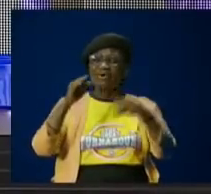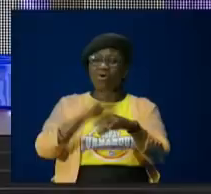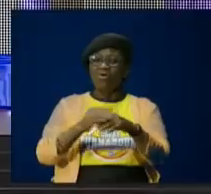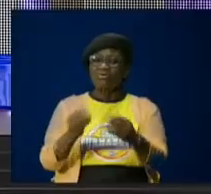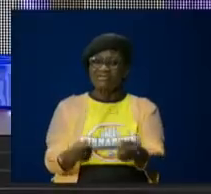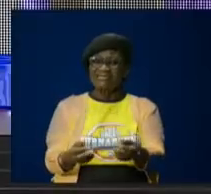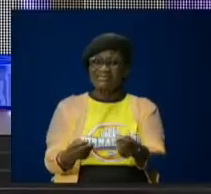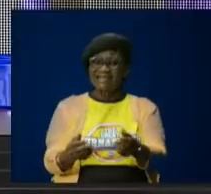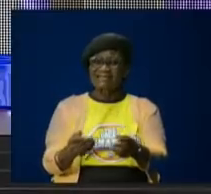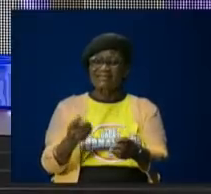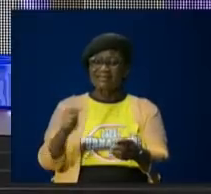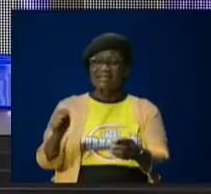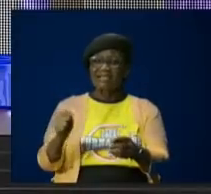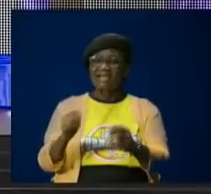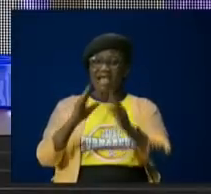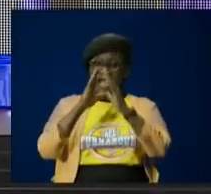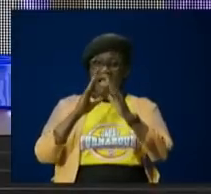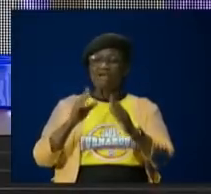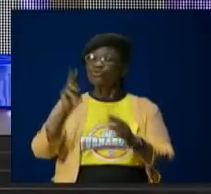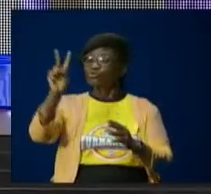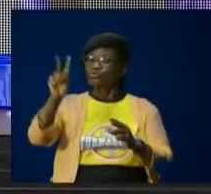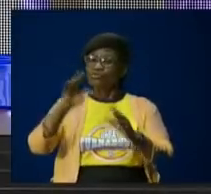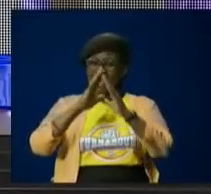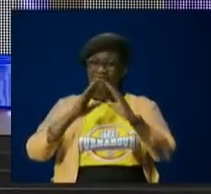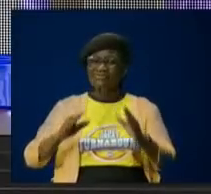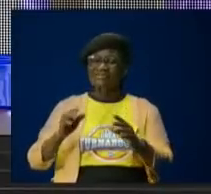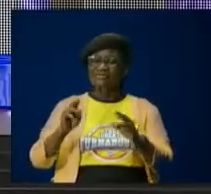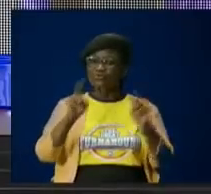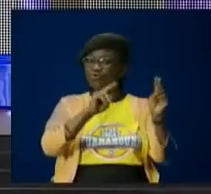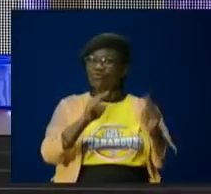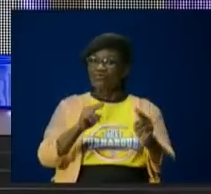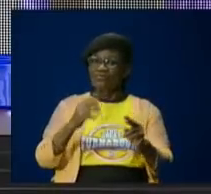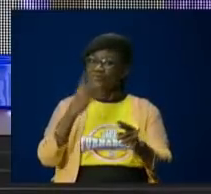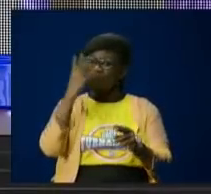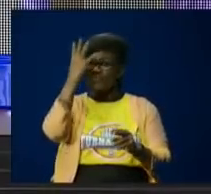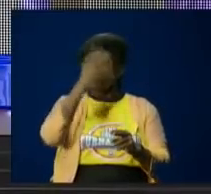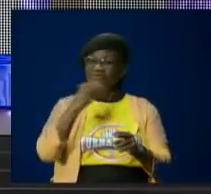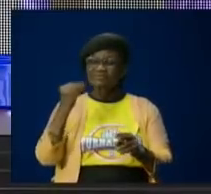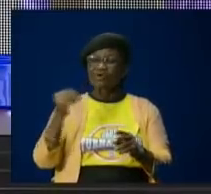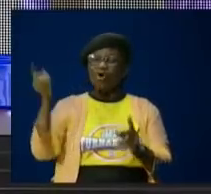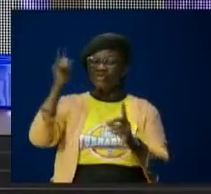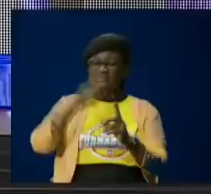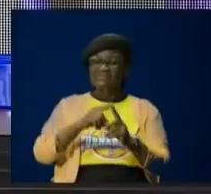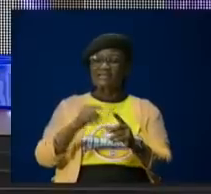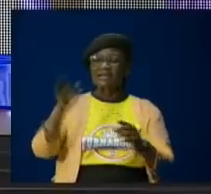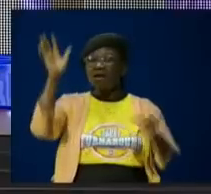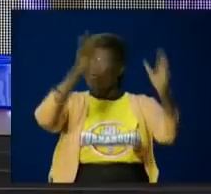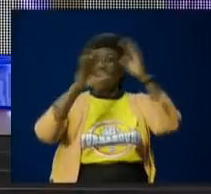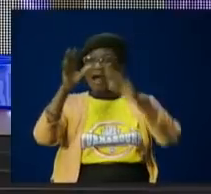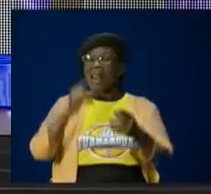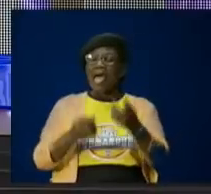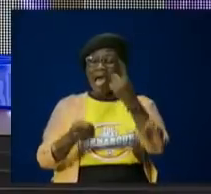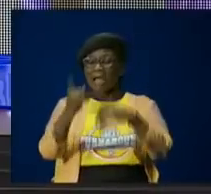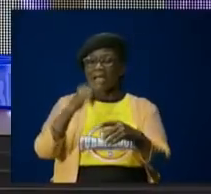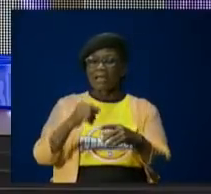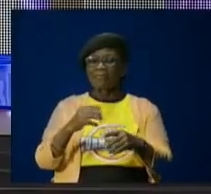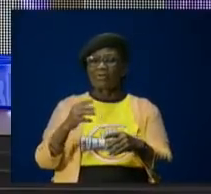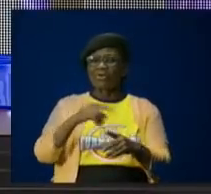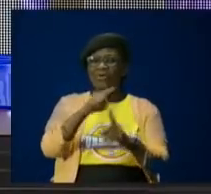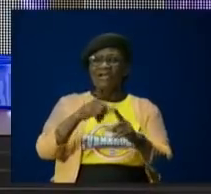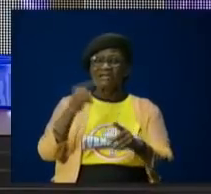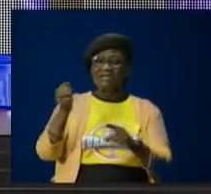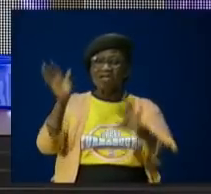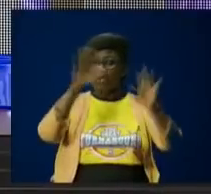until the storm came. When the storm came, when the flood